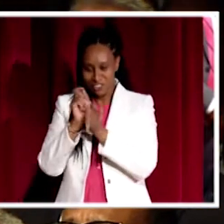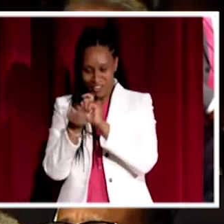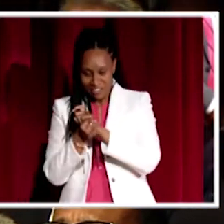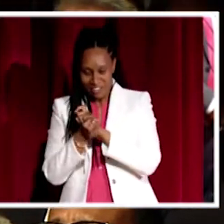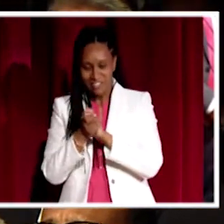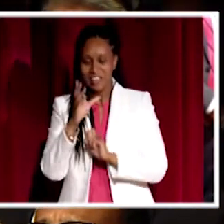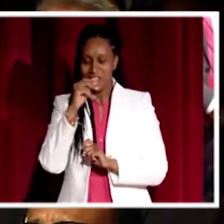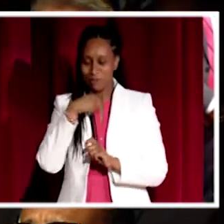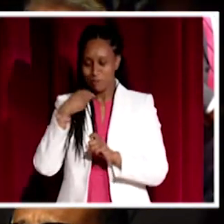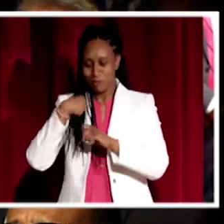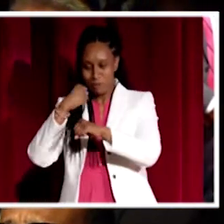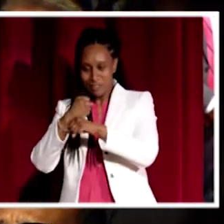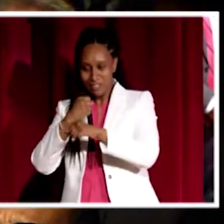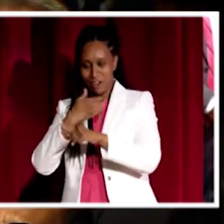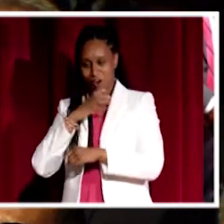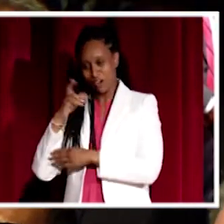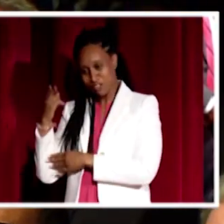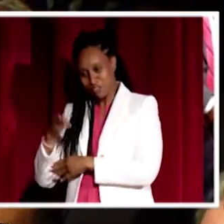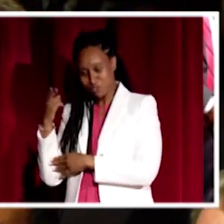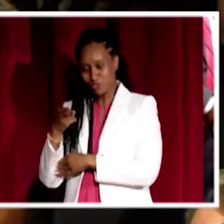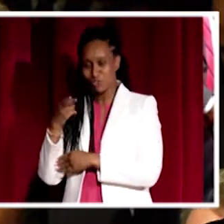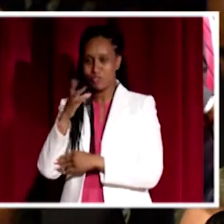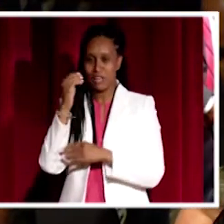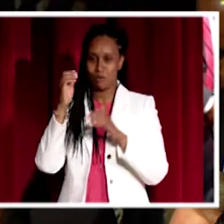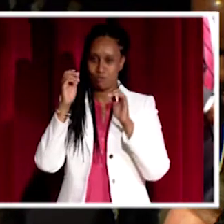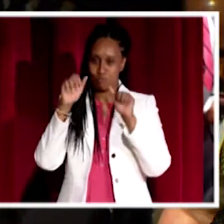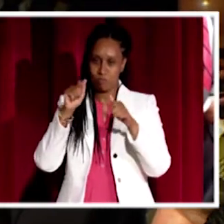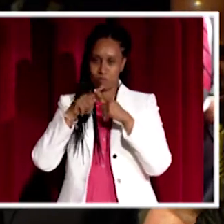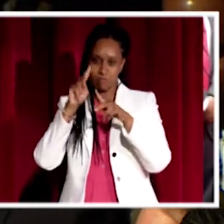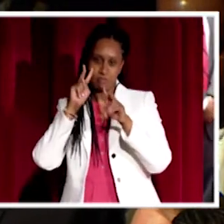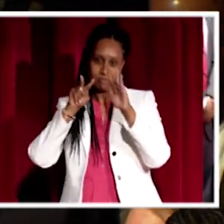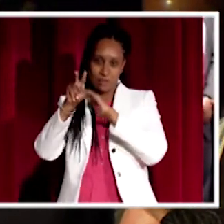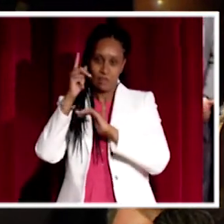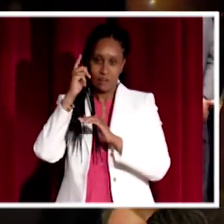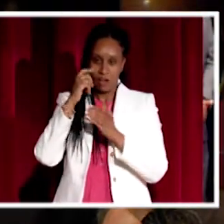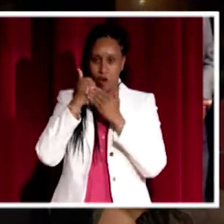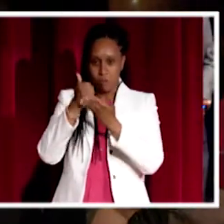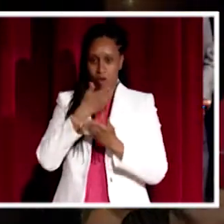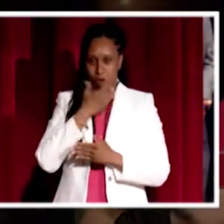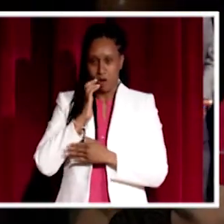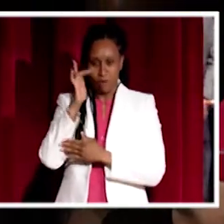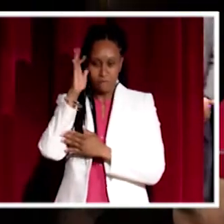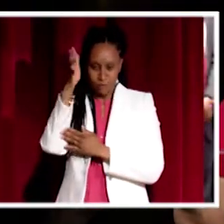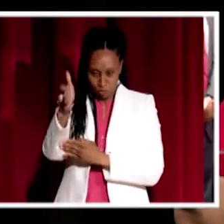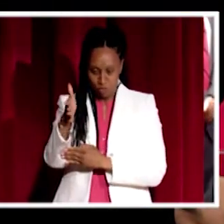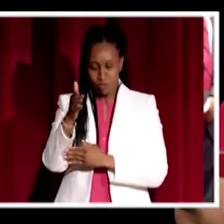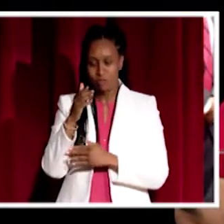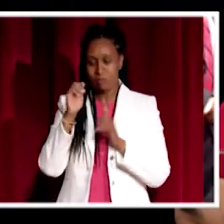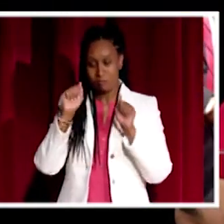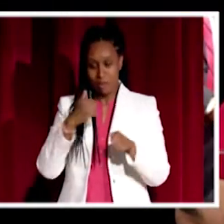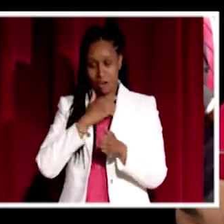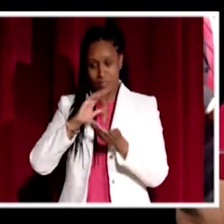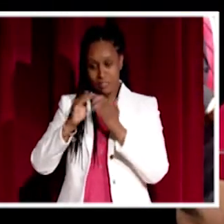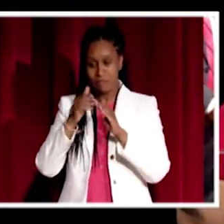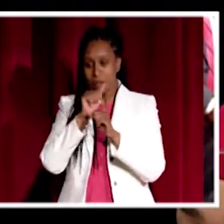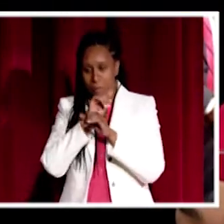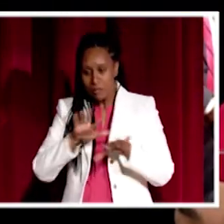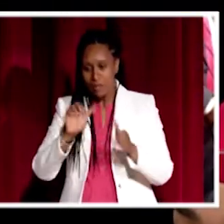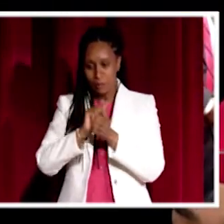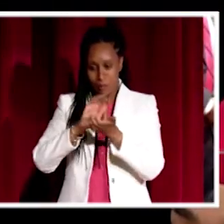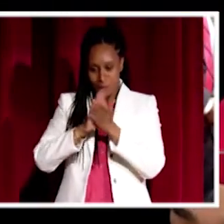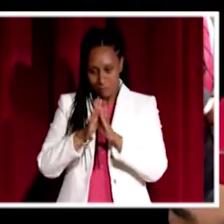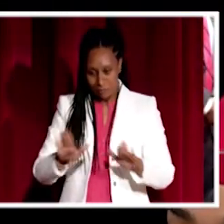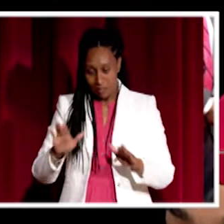its history and the foresight to build for its future. May our city be blessed with peace. May our city